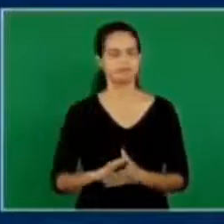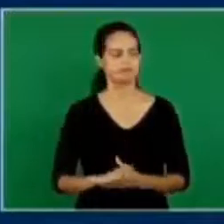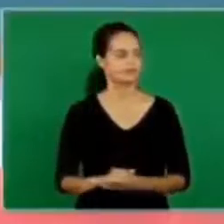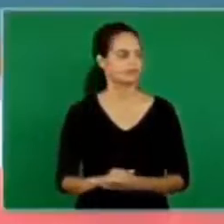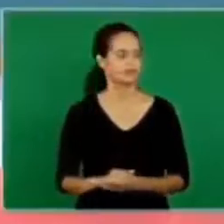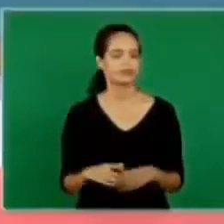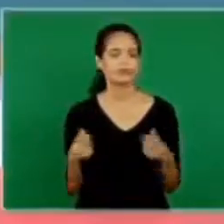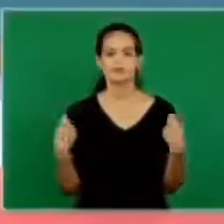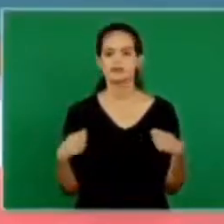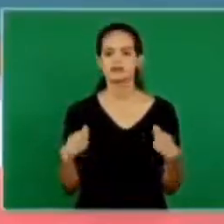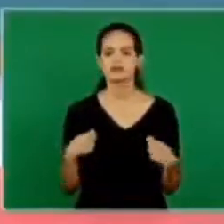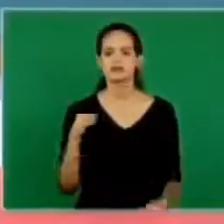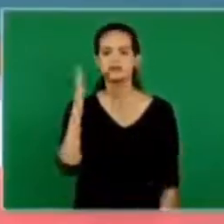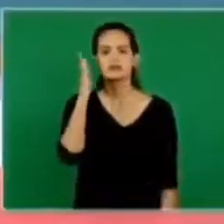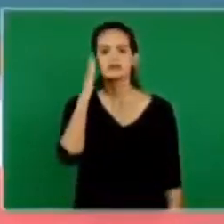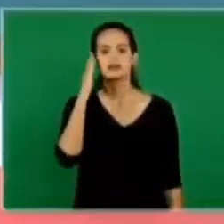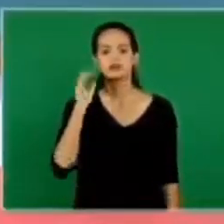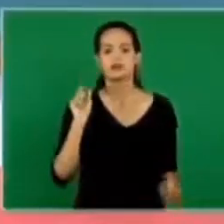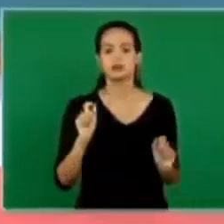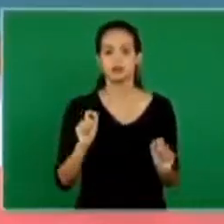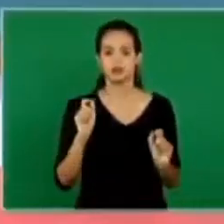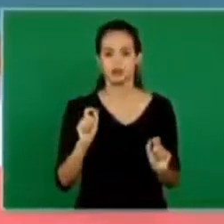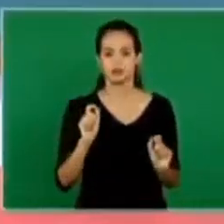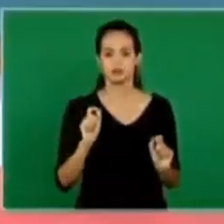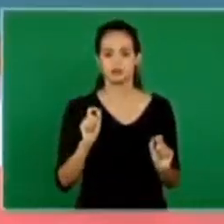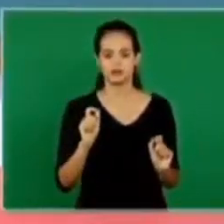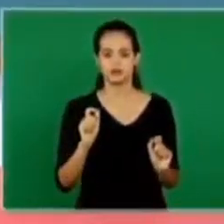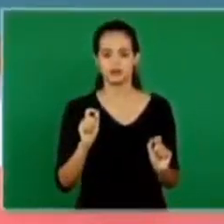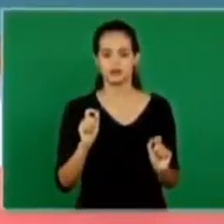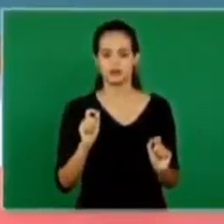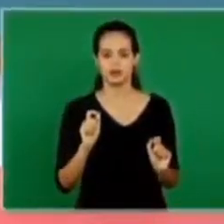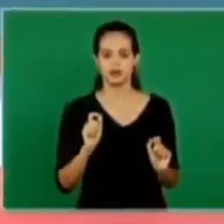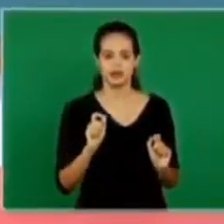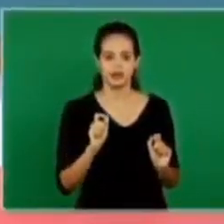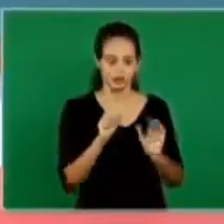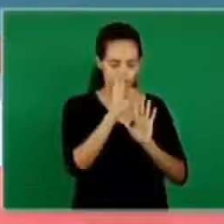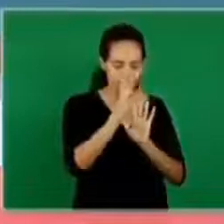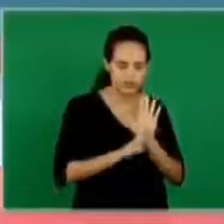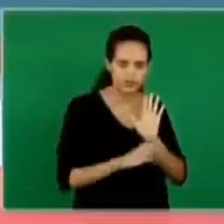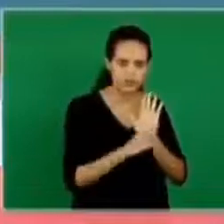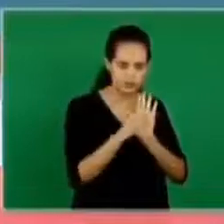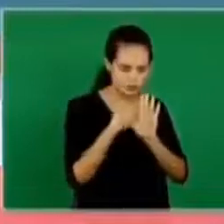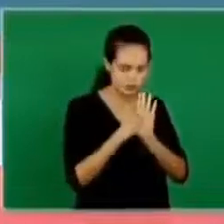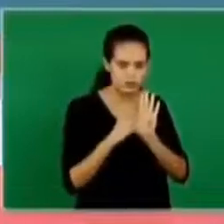And we need to understand that those verses, they were